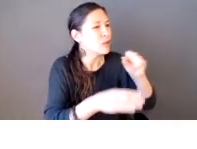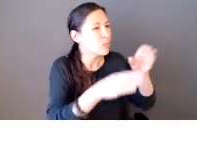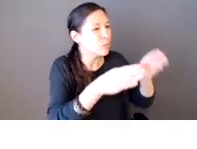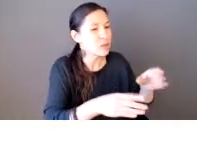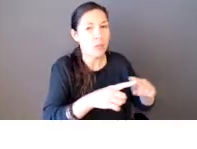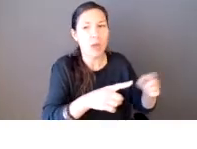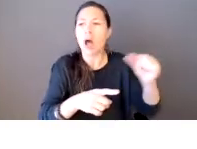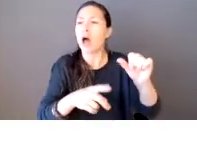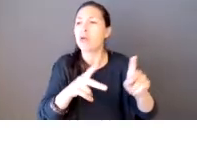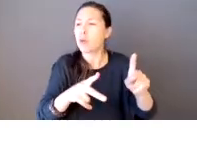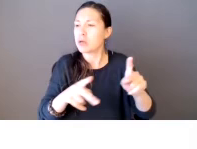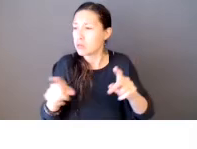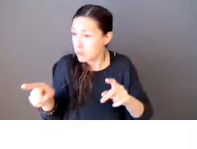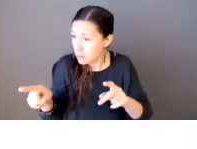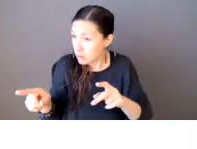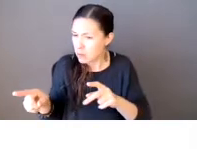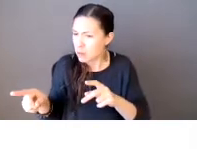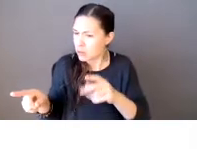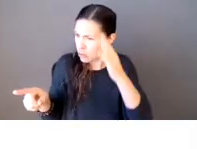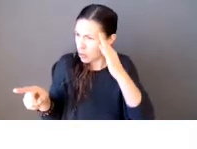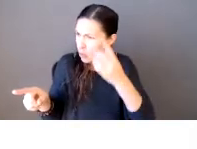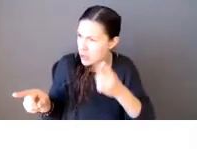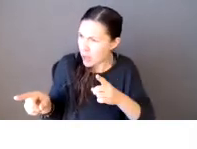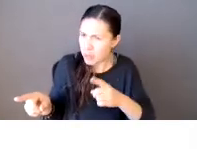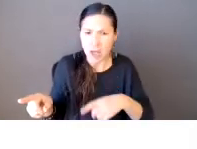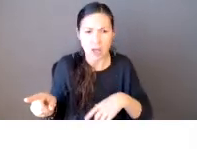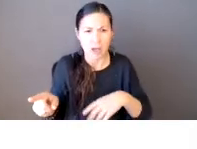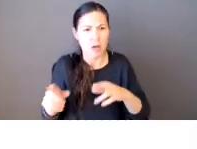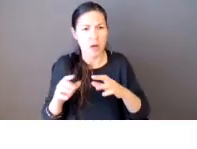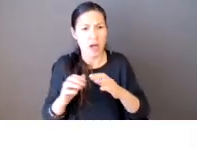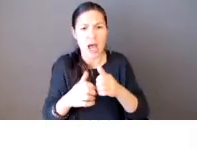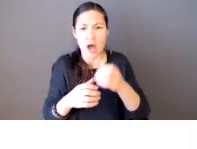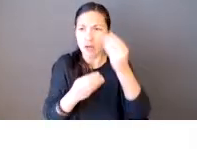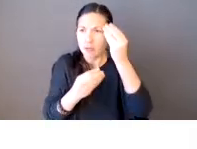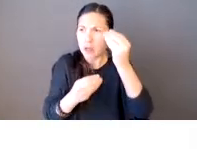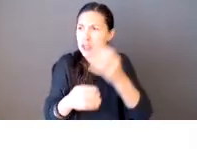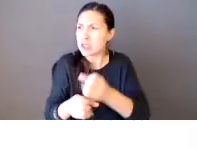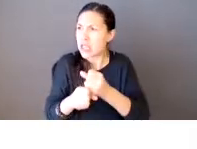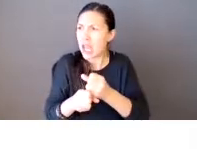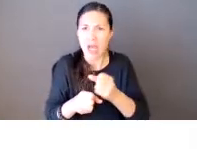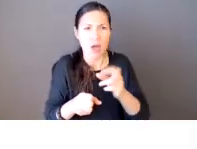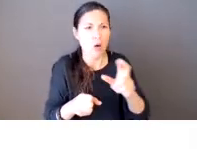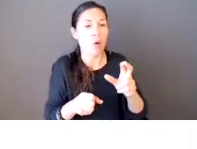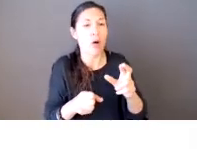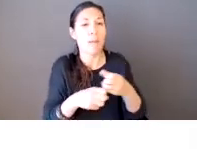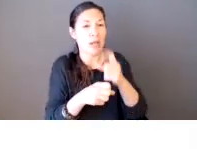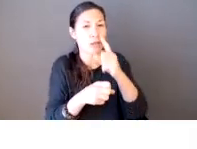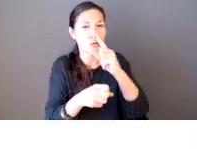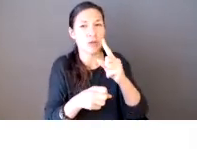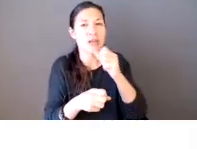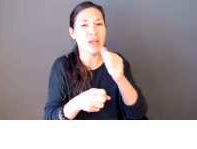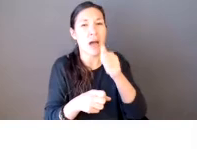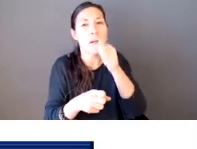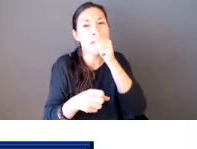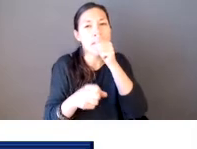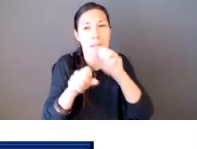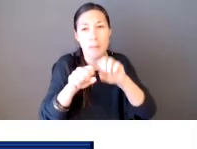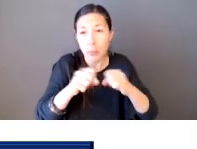it? How do we get it without breaking confidentiality or breaching somebody's privacy